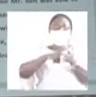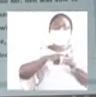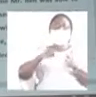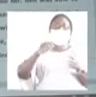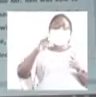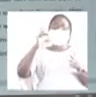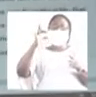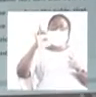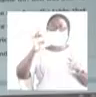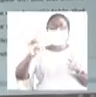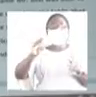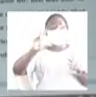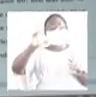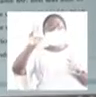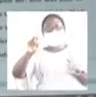was